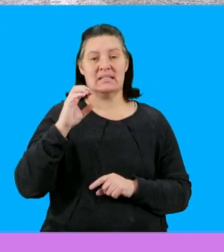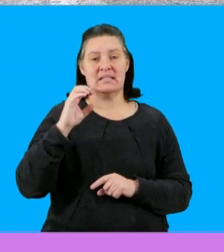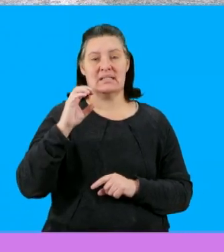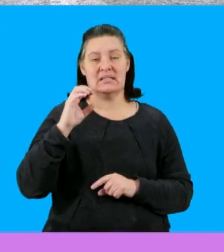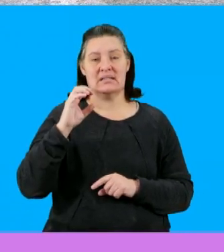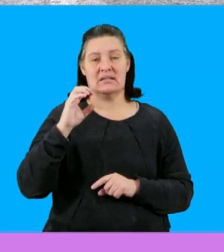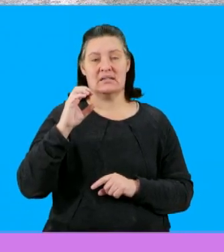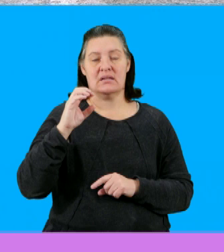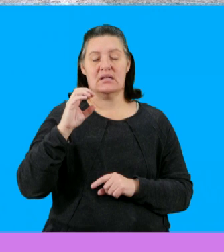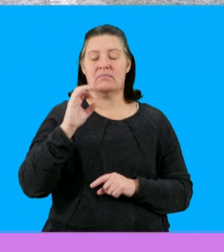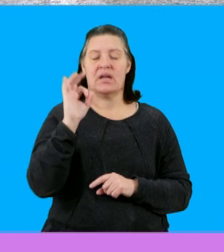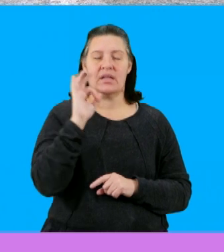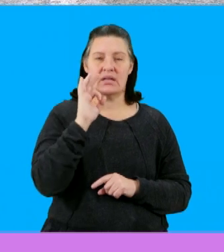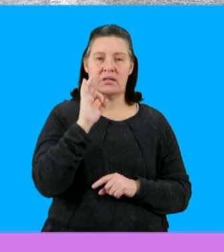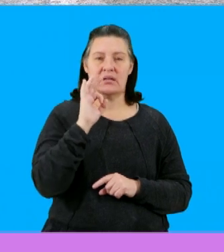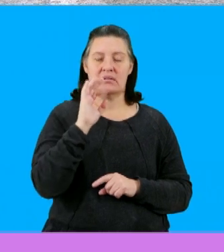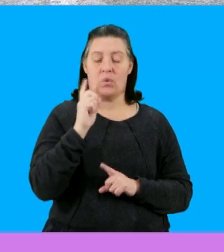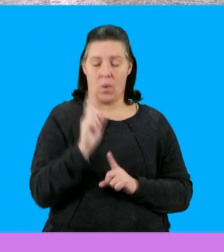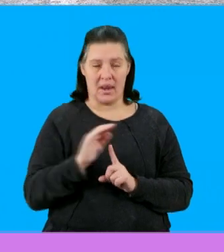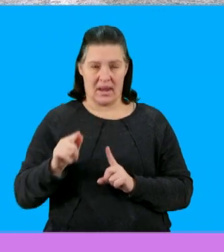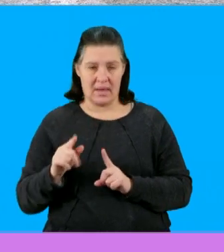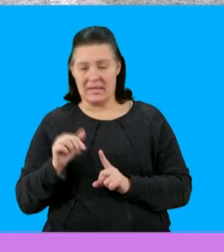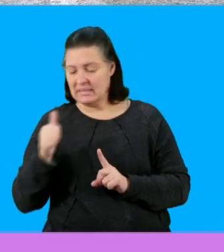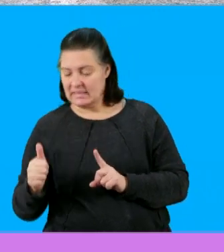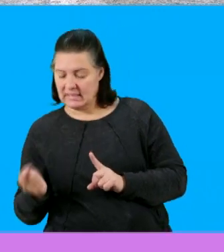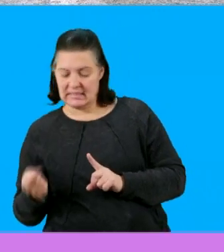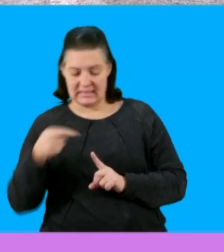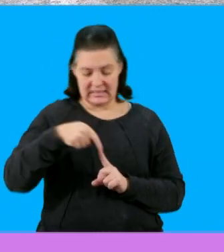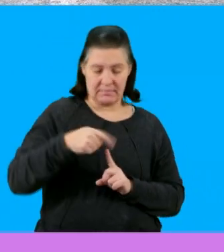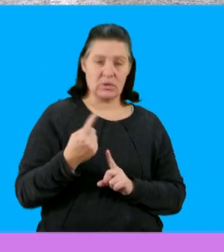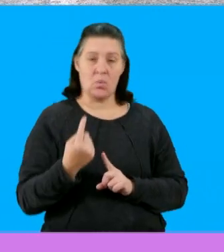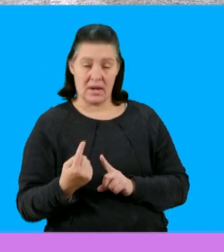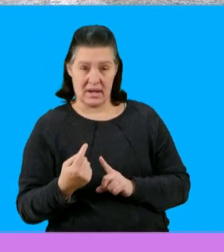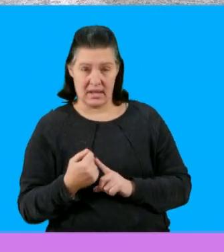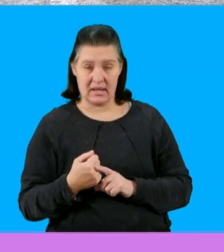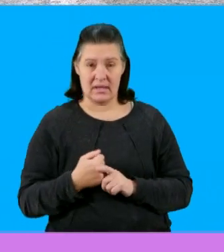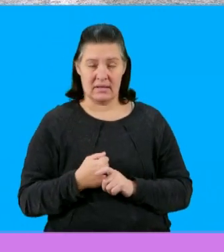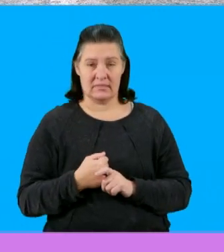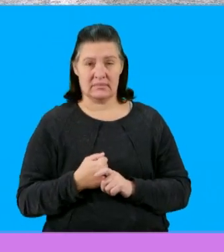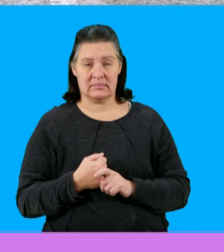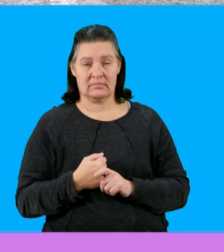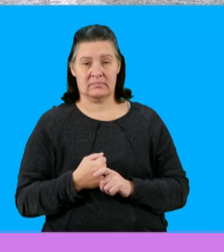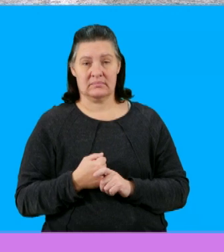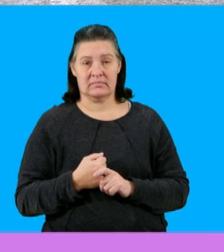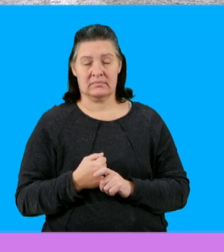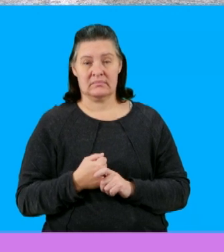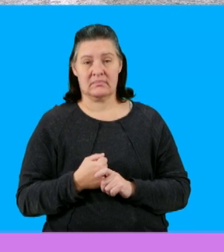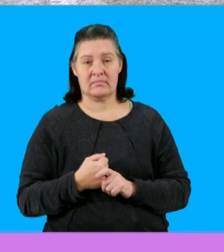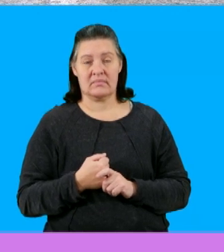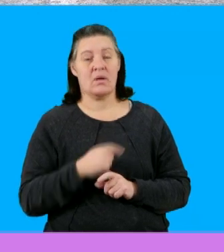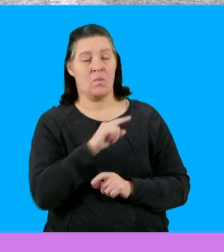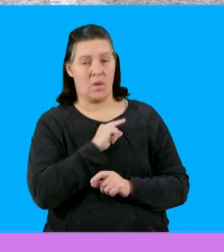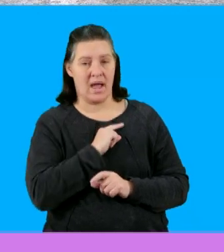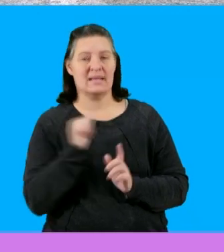35,0. Okay, sorry, it should be one decimal place. So therefore, I look at the second one, and therefore, that 0 becomes a